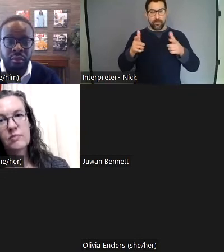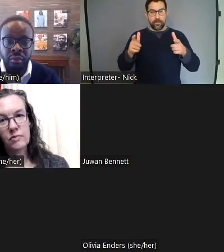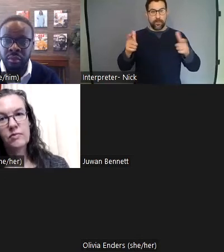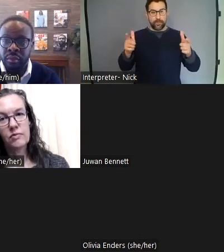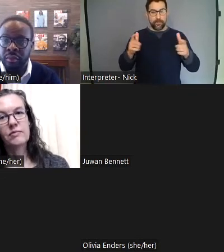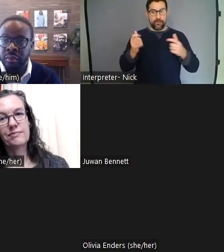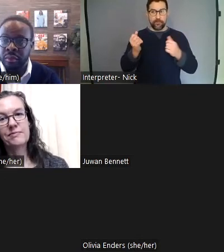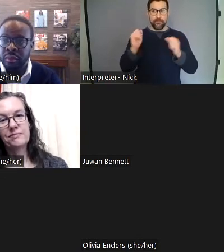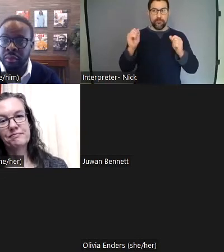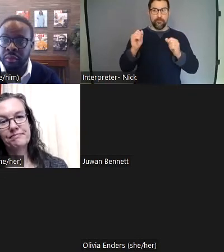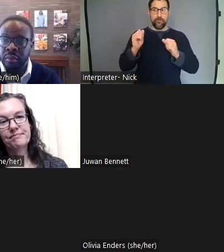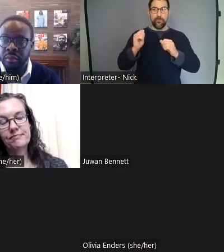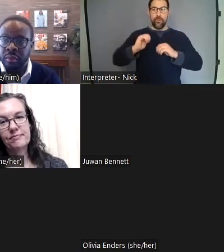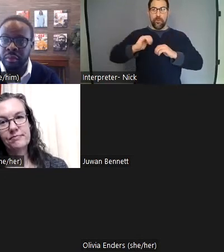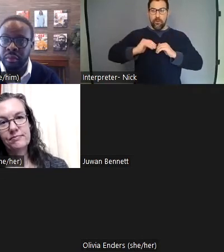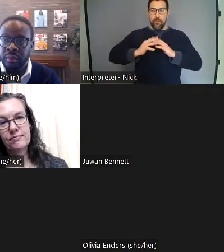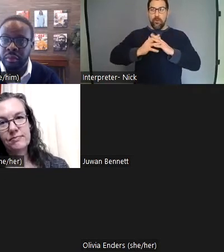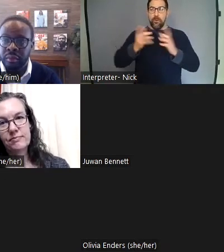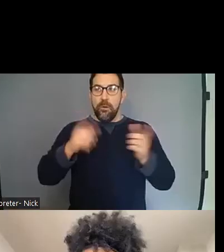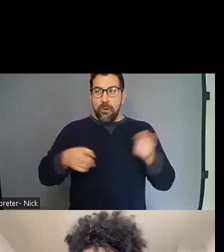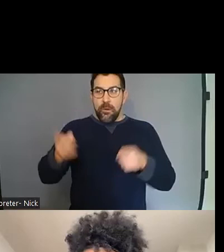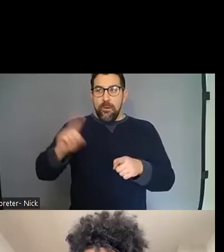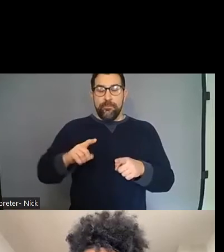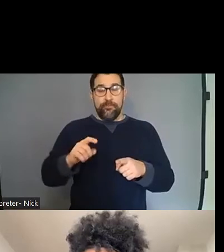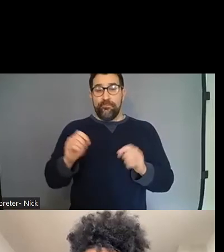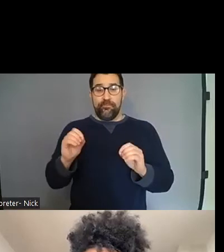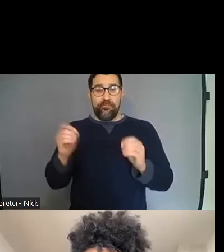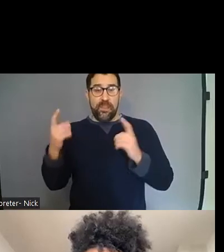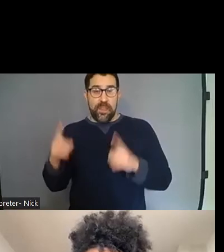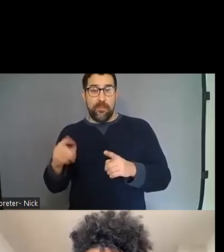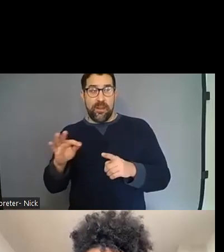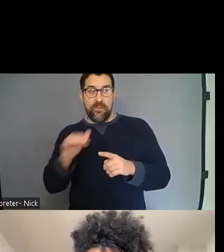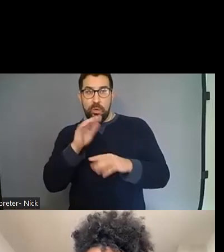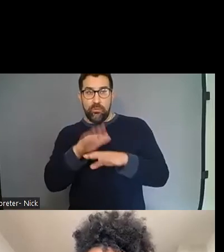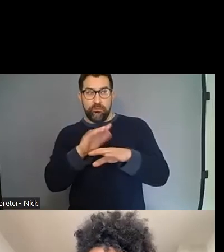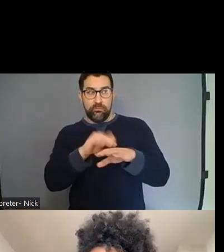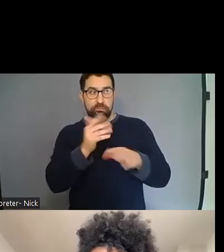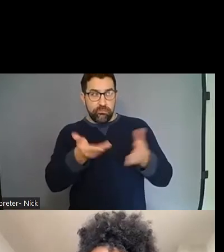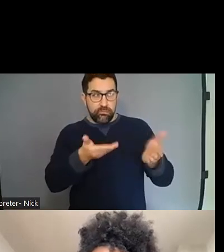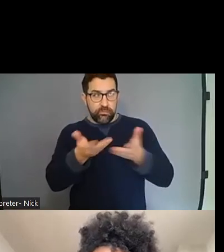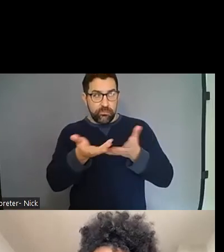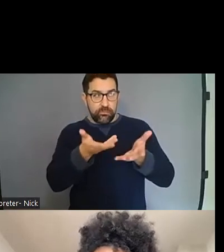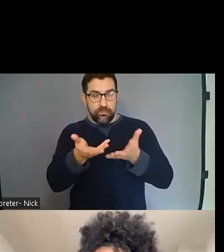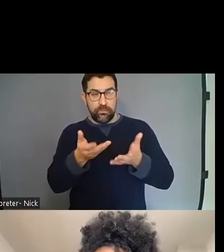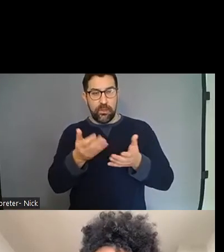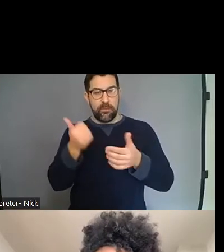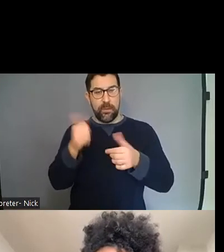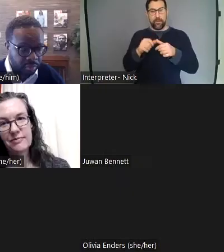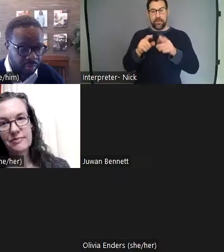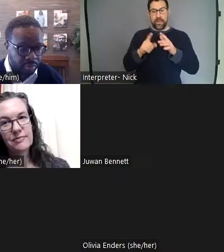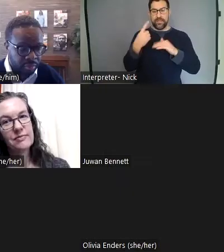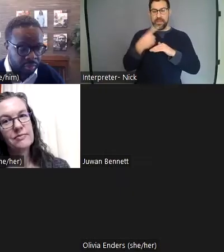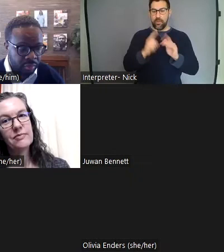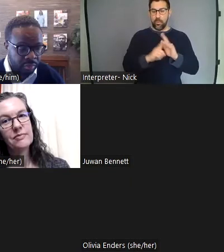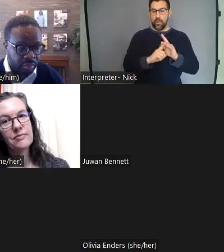And I remember in the day of the walkout, I was talking to a lot of the other students, and many of them weren't sure